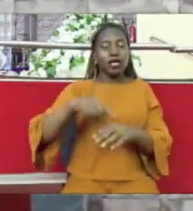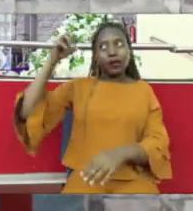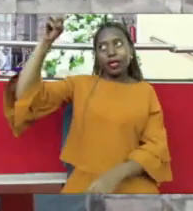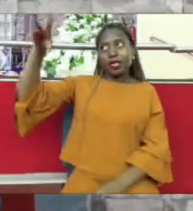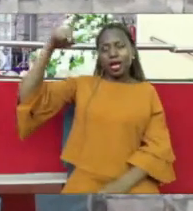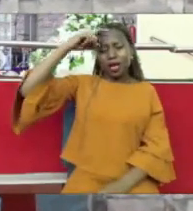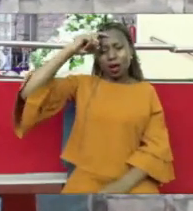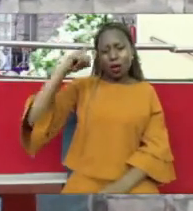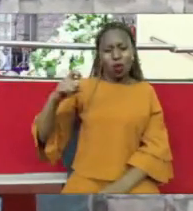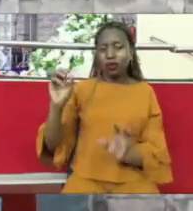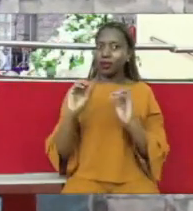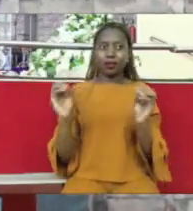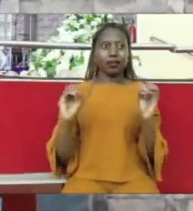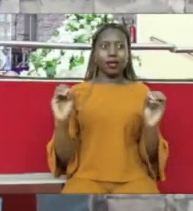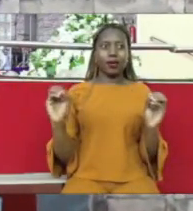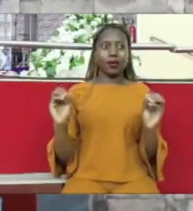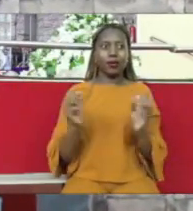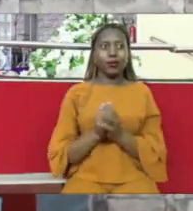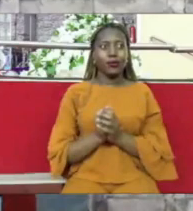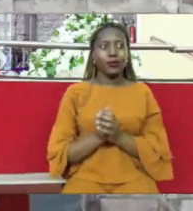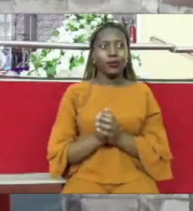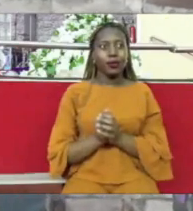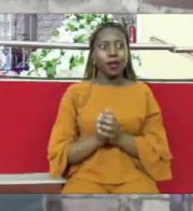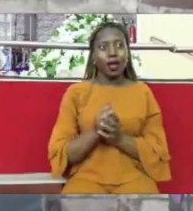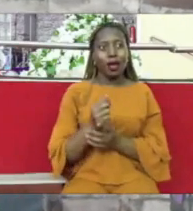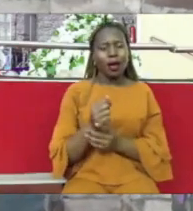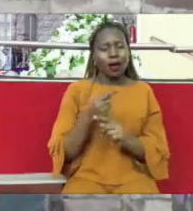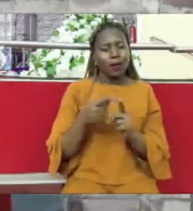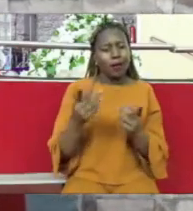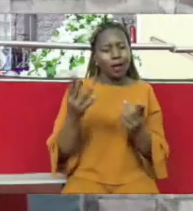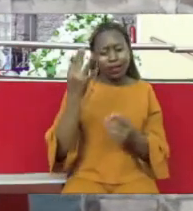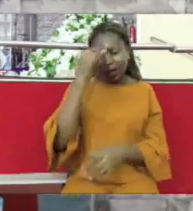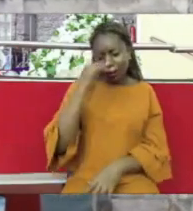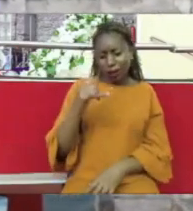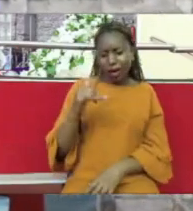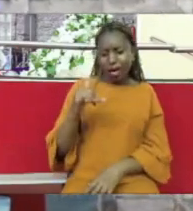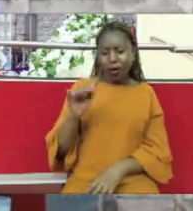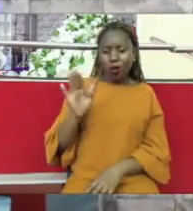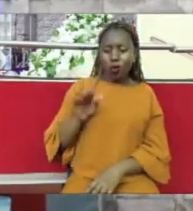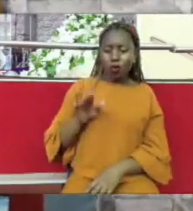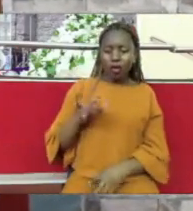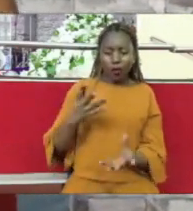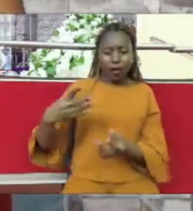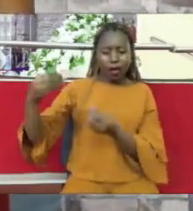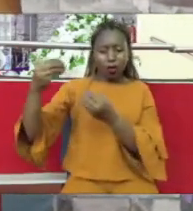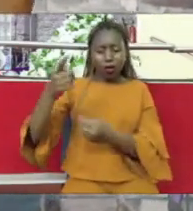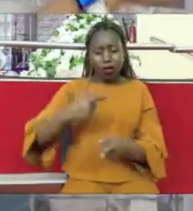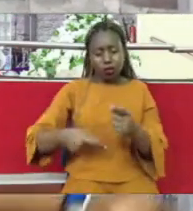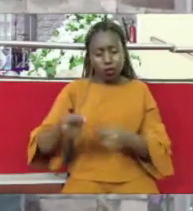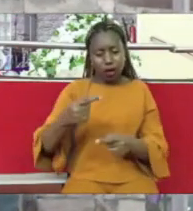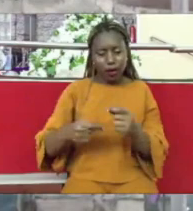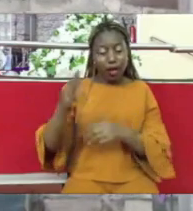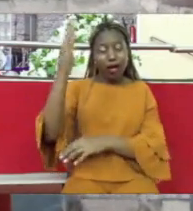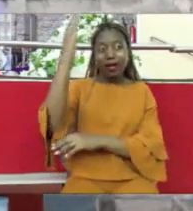maji asubuhi mapema wakati jua halijawaka. Why was this woman going to the well at midday? And remember that